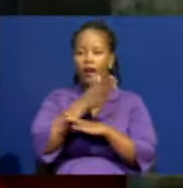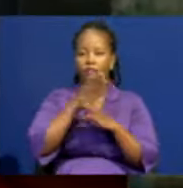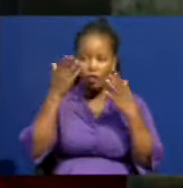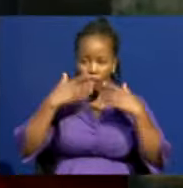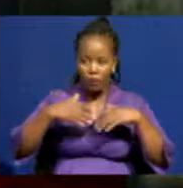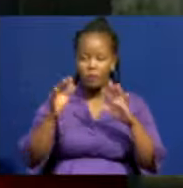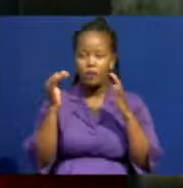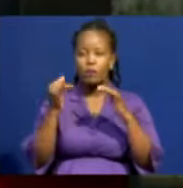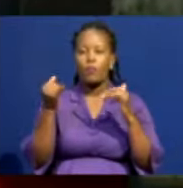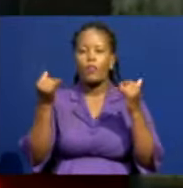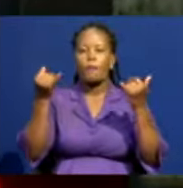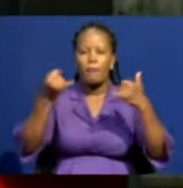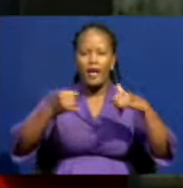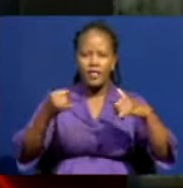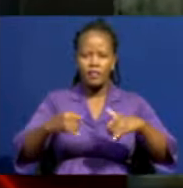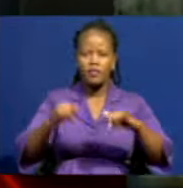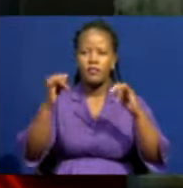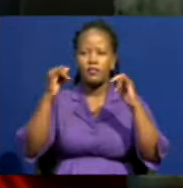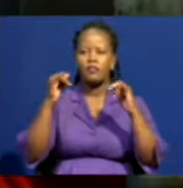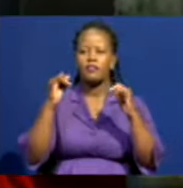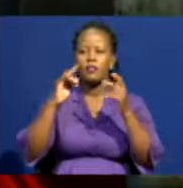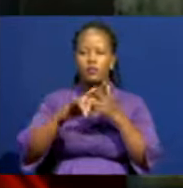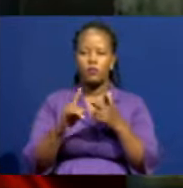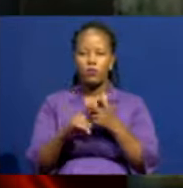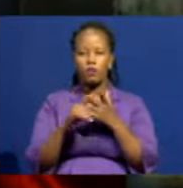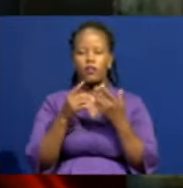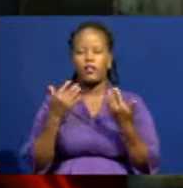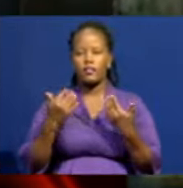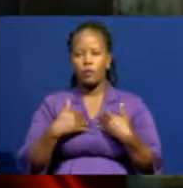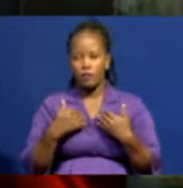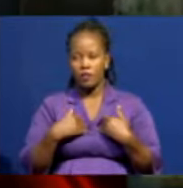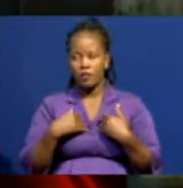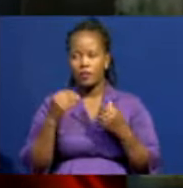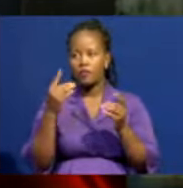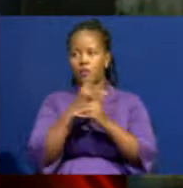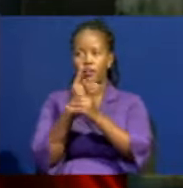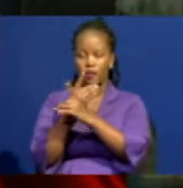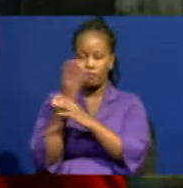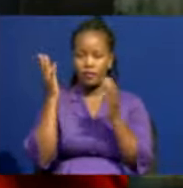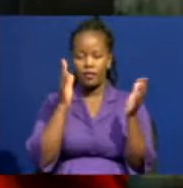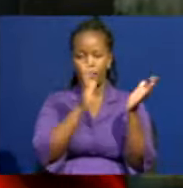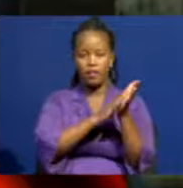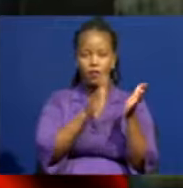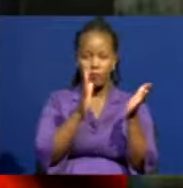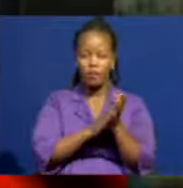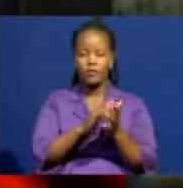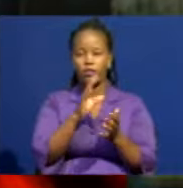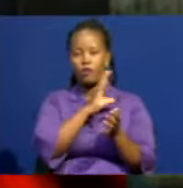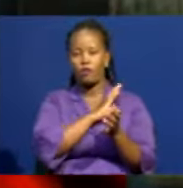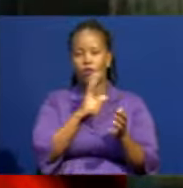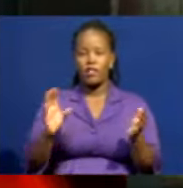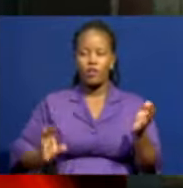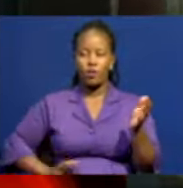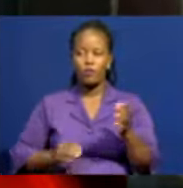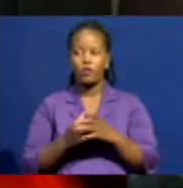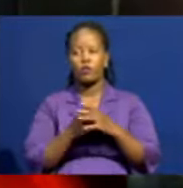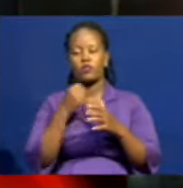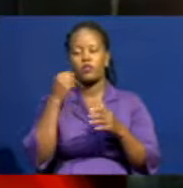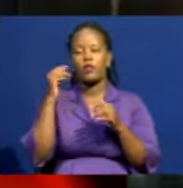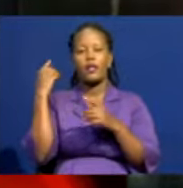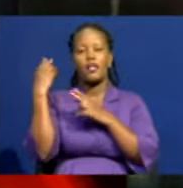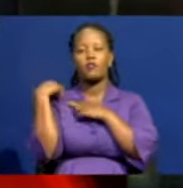investigations, the commission forwarded the file to the DPP, who has concurred with the recommendations of the commission to